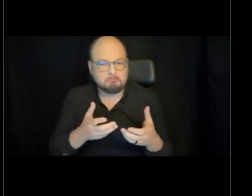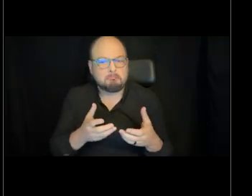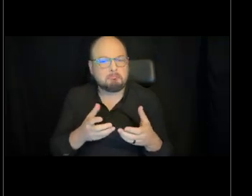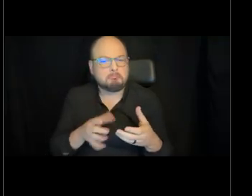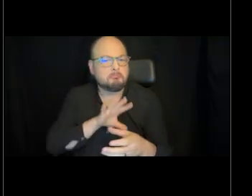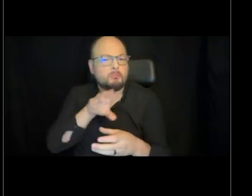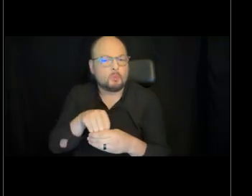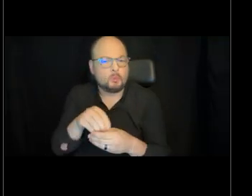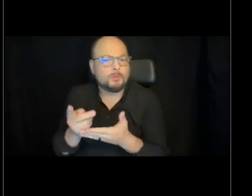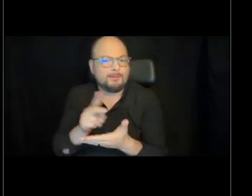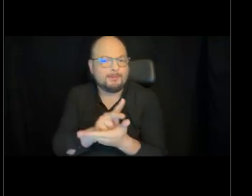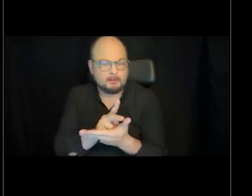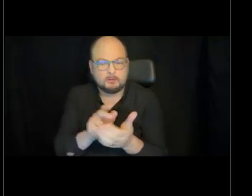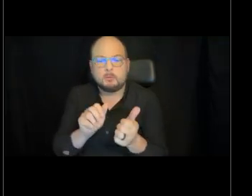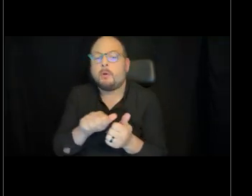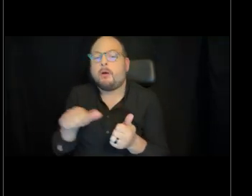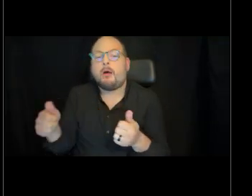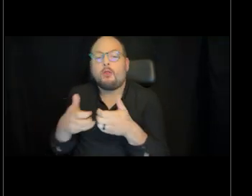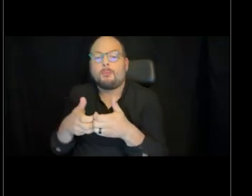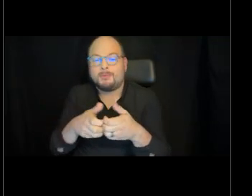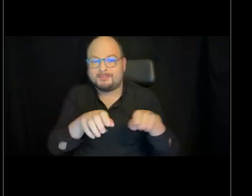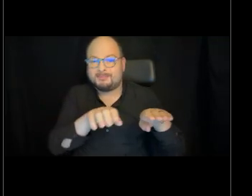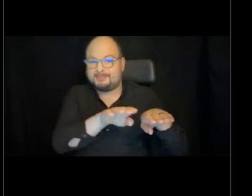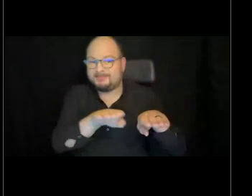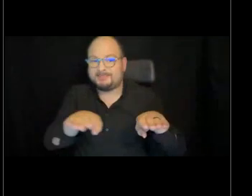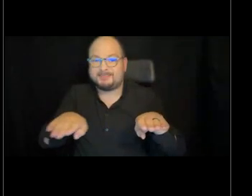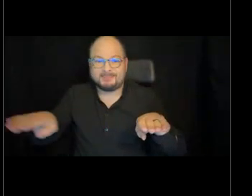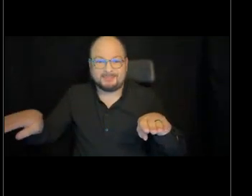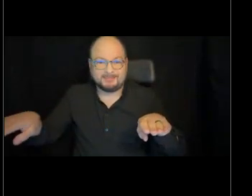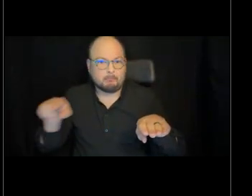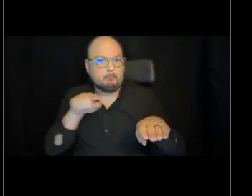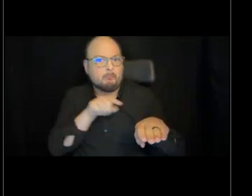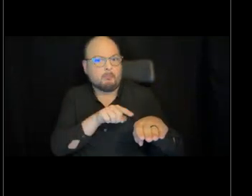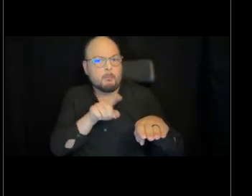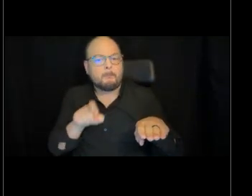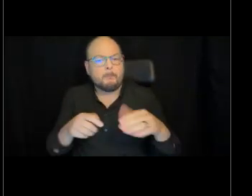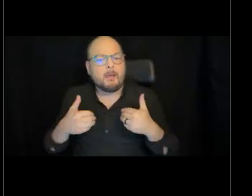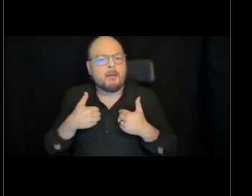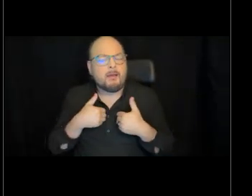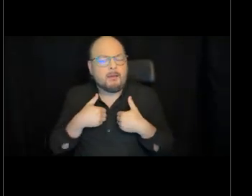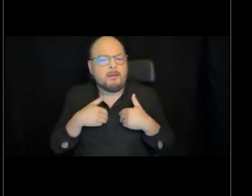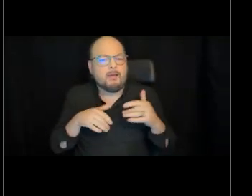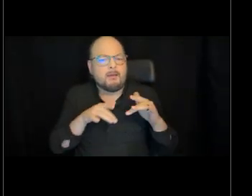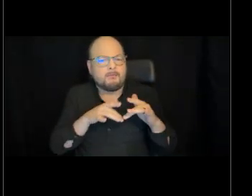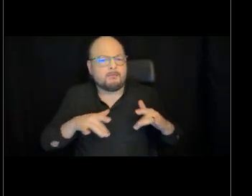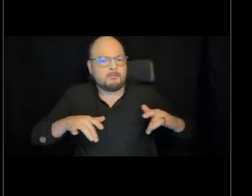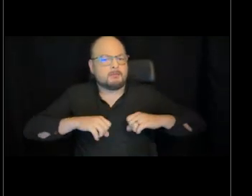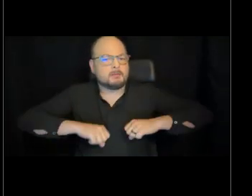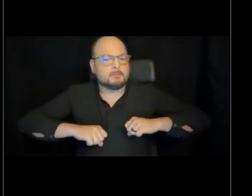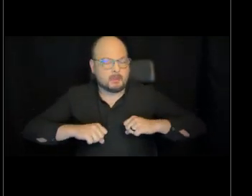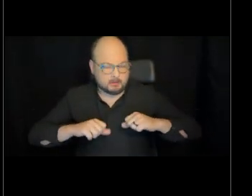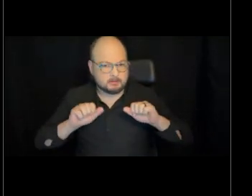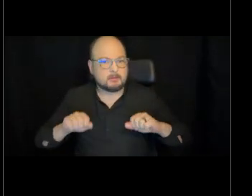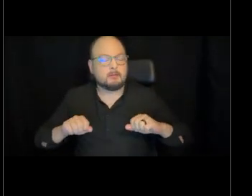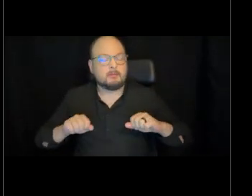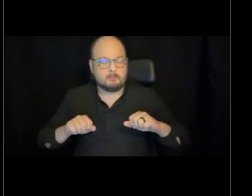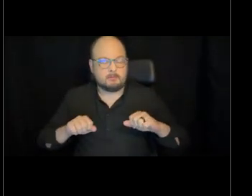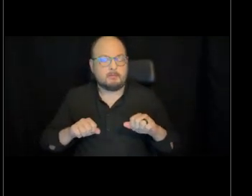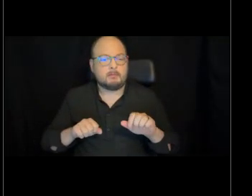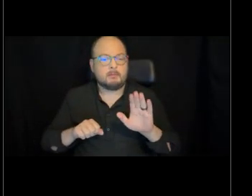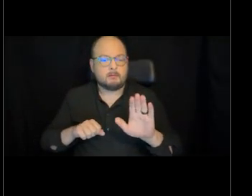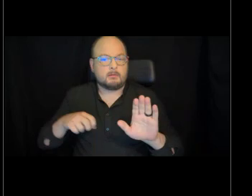appliances, it is recommended that space be provided for a parallel approach to